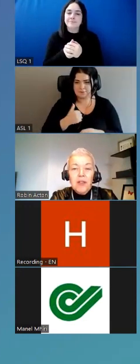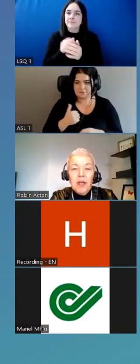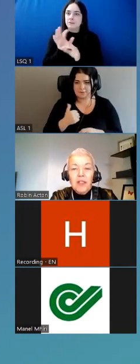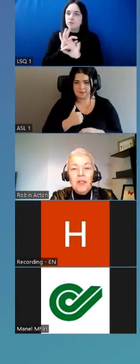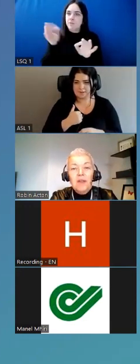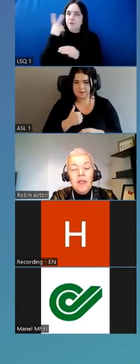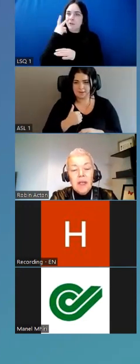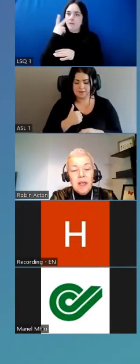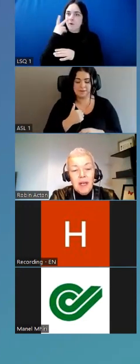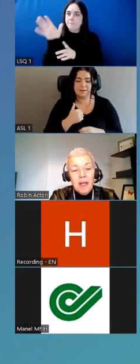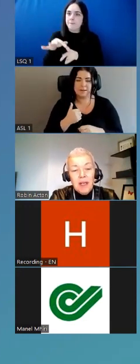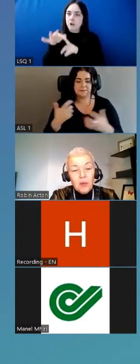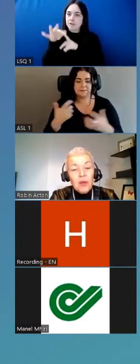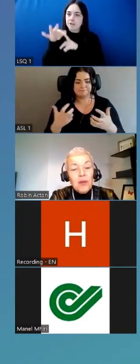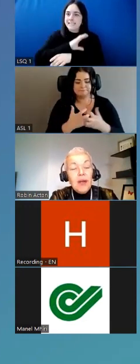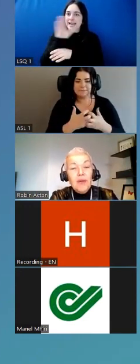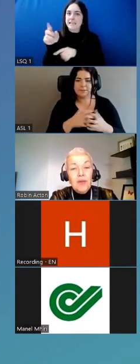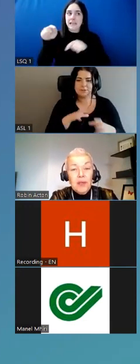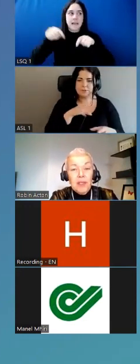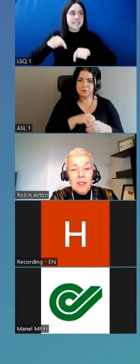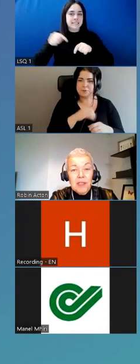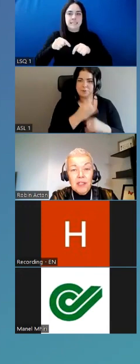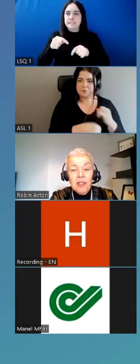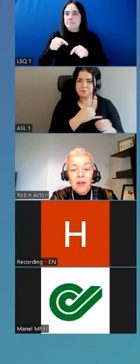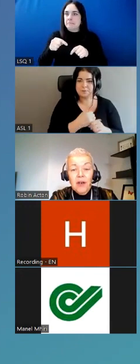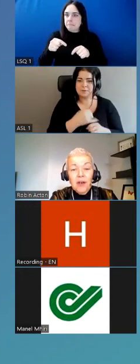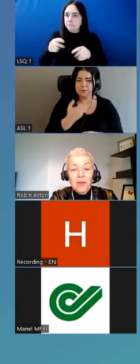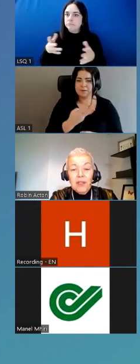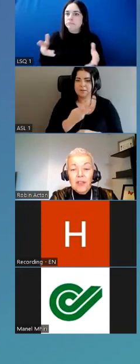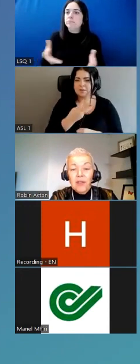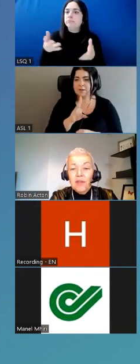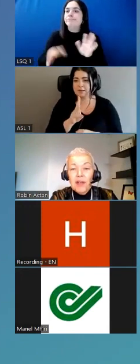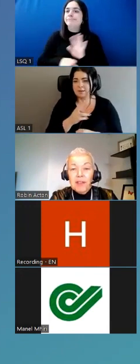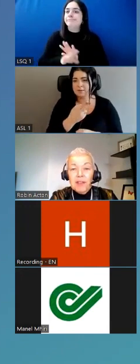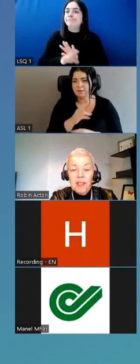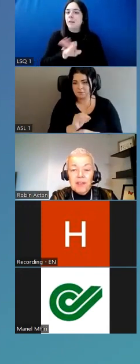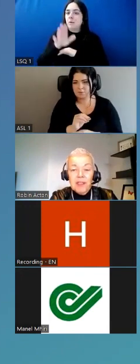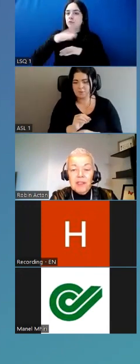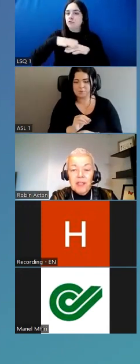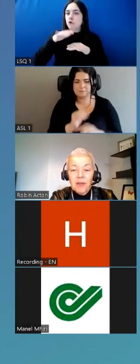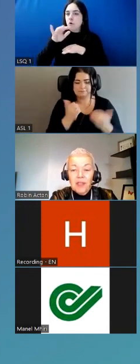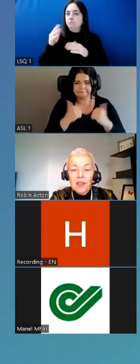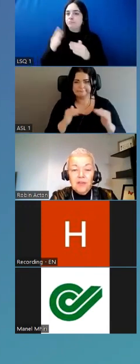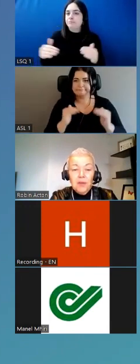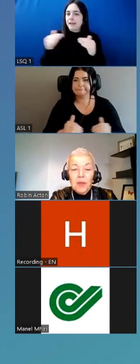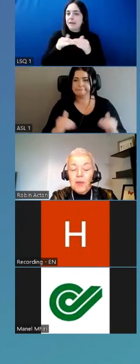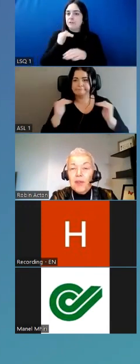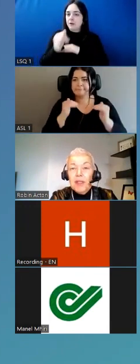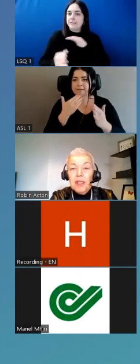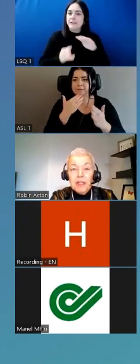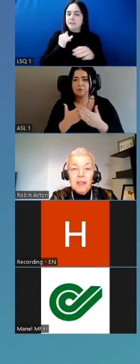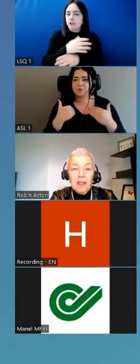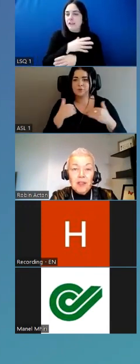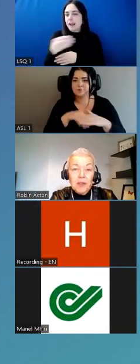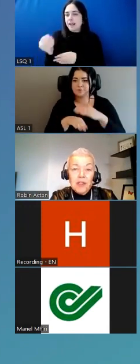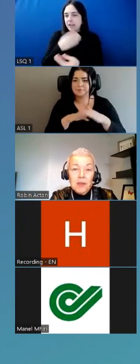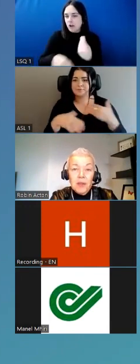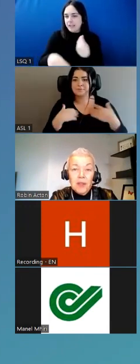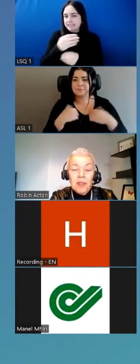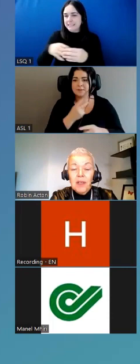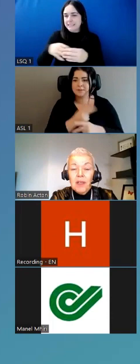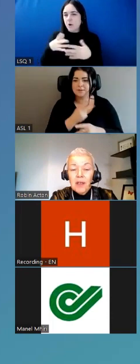Inclusion International and the World Health Organization are doing to advance access to healthcare for people with an